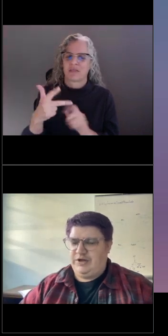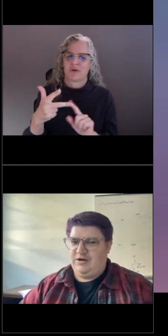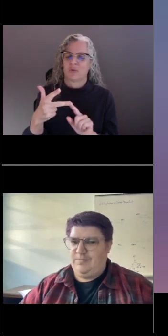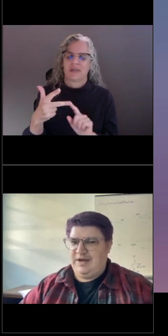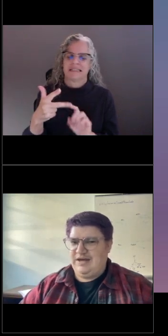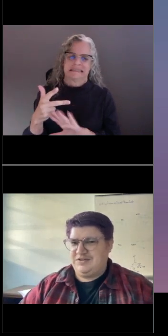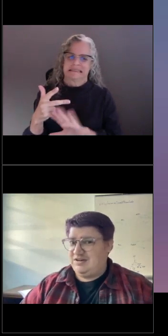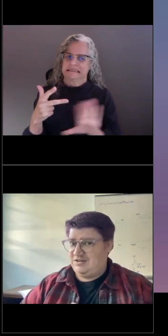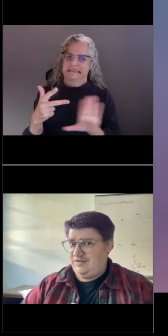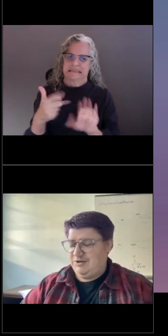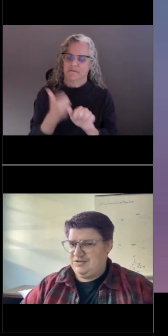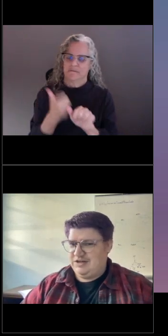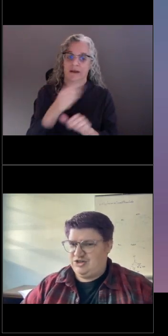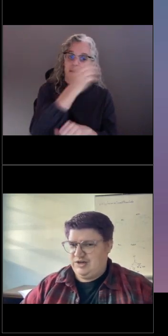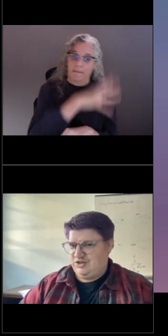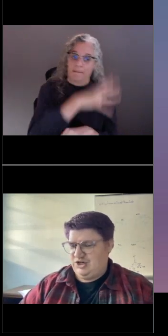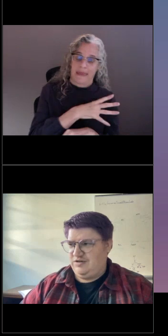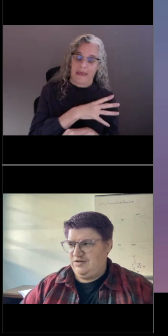bullet point here,